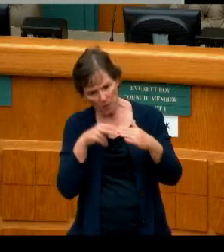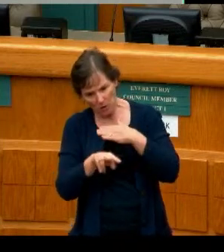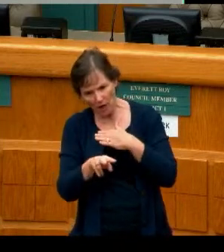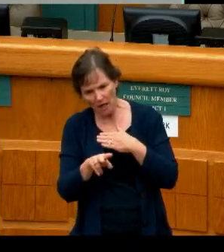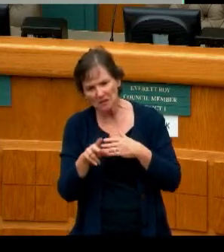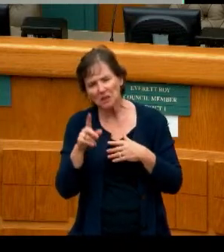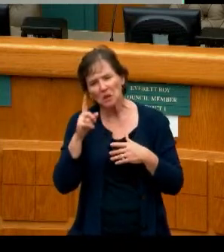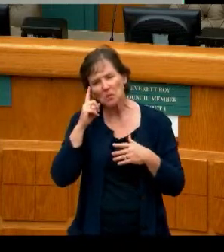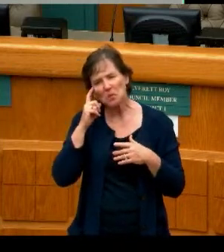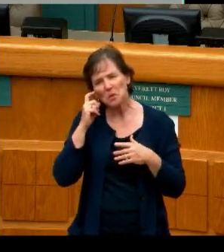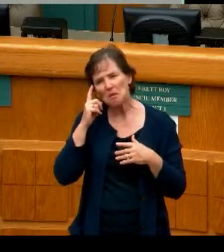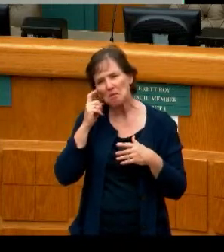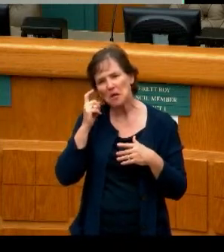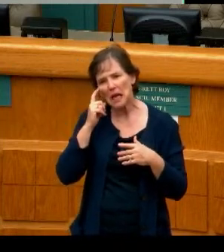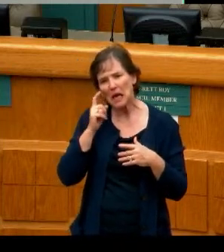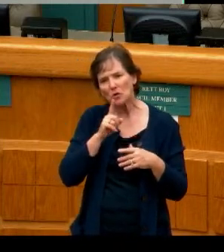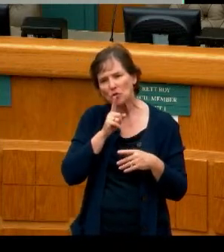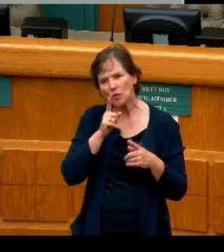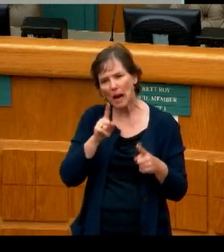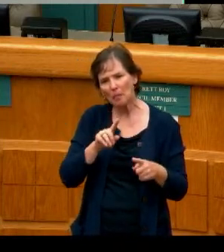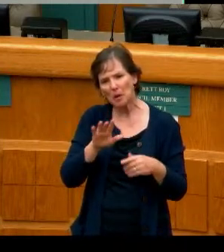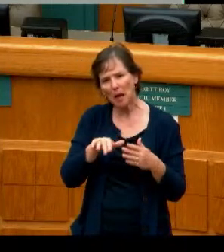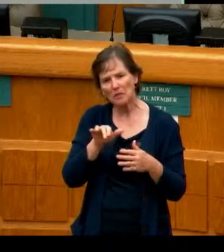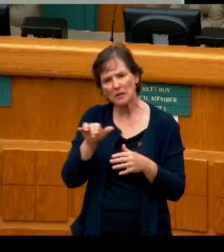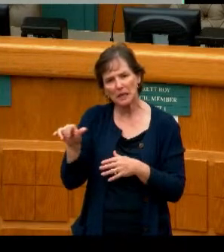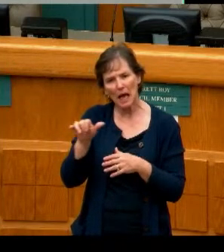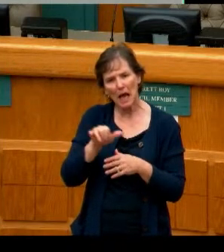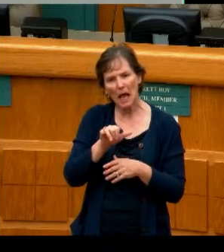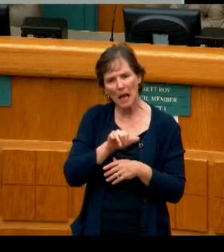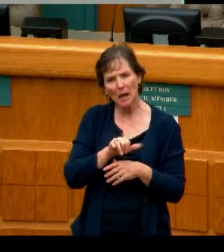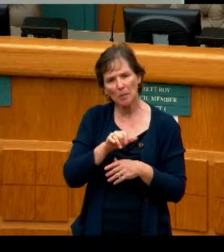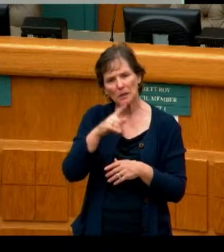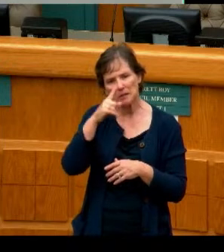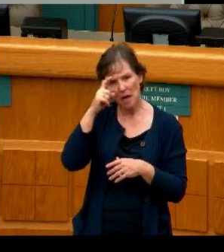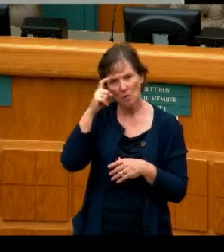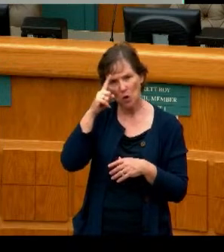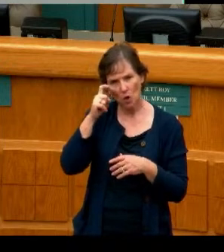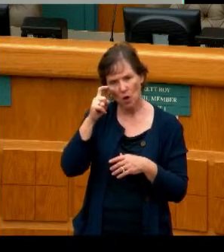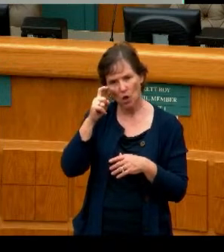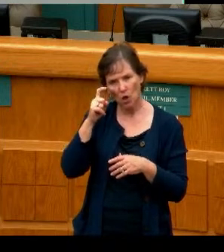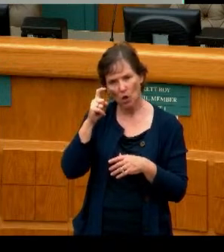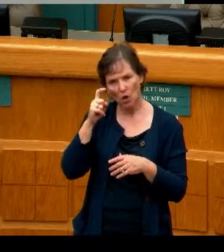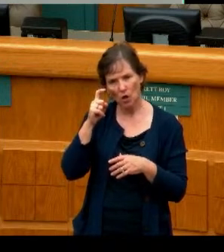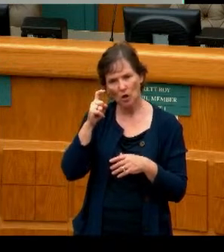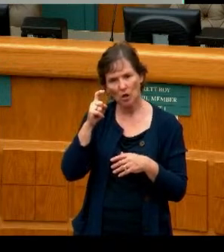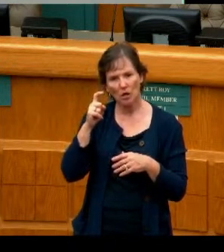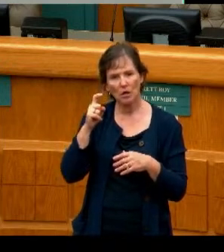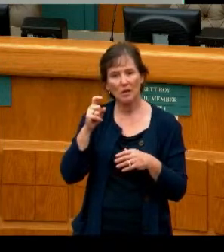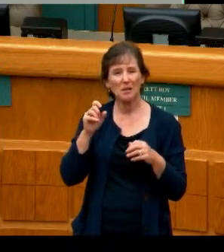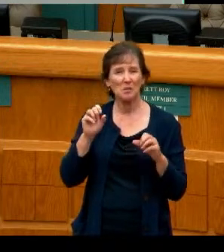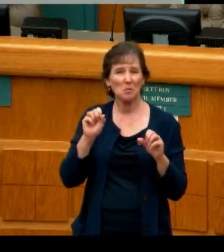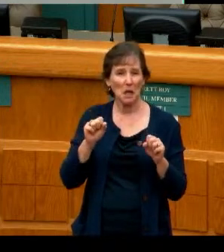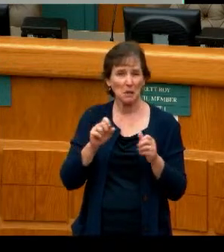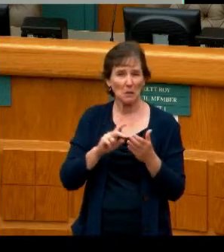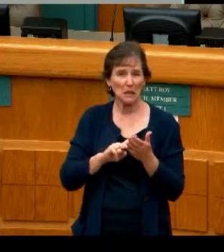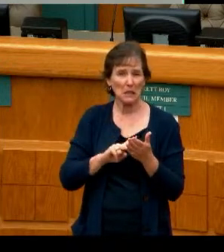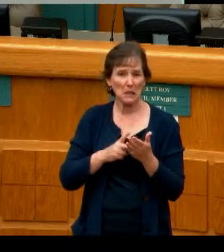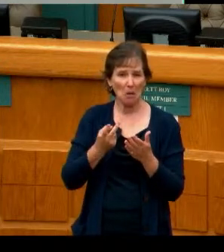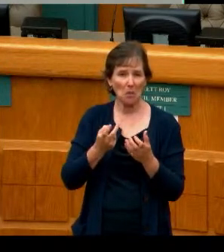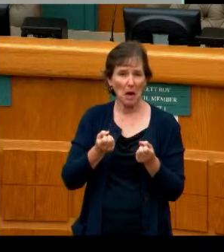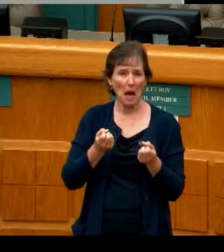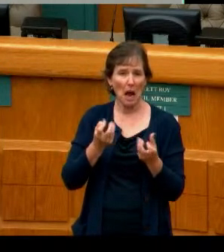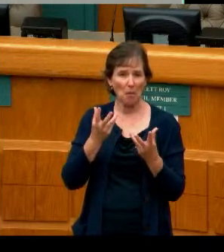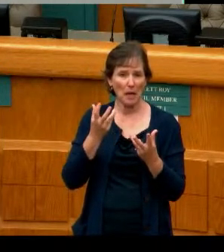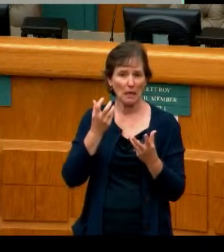local hospitals. We don't want this to happen. How about fatalities? Right now, we're projecting that the peak will be about the same